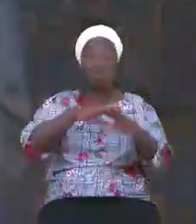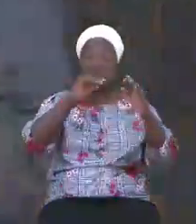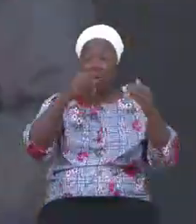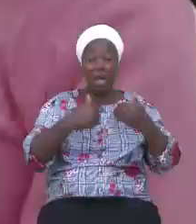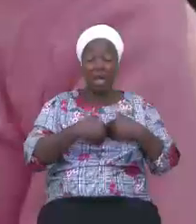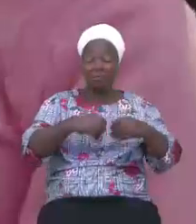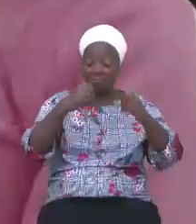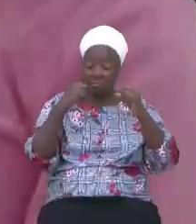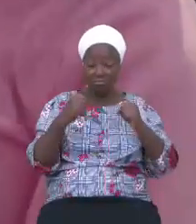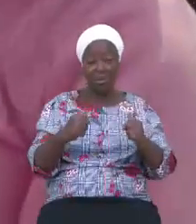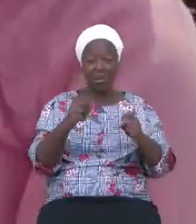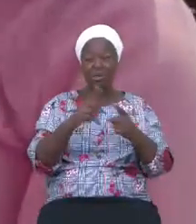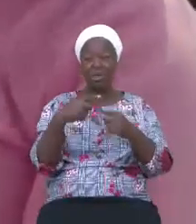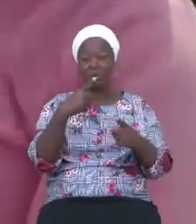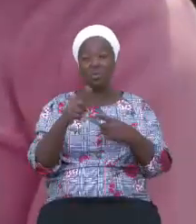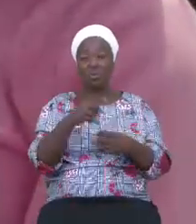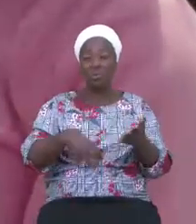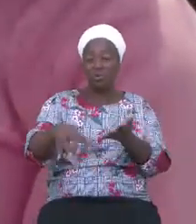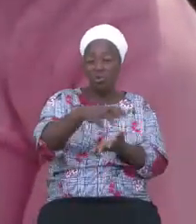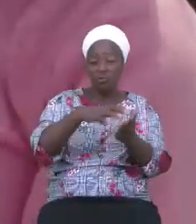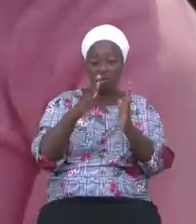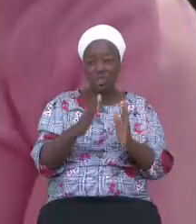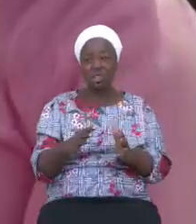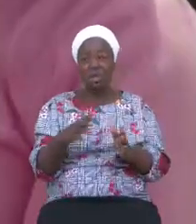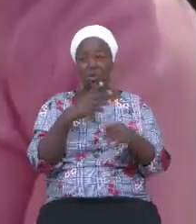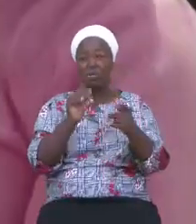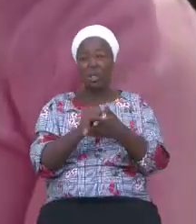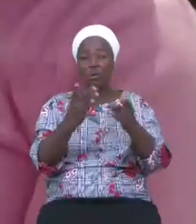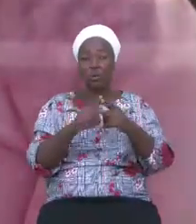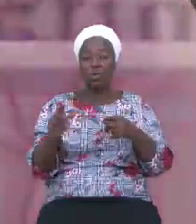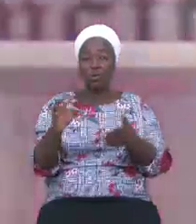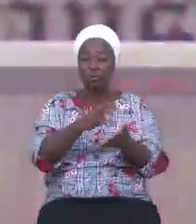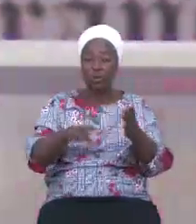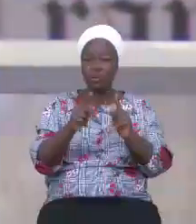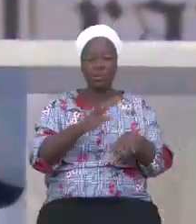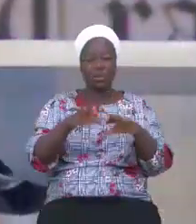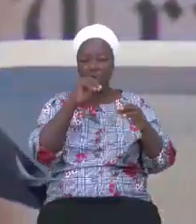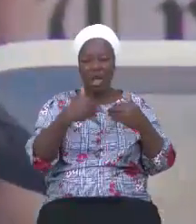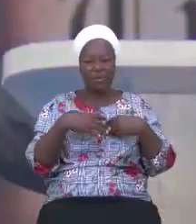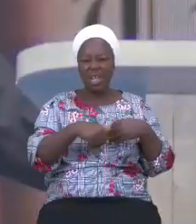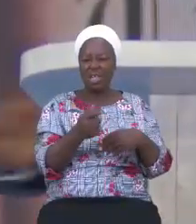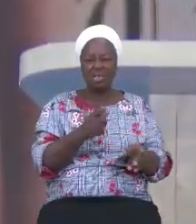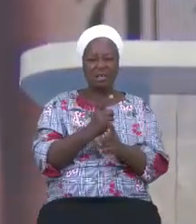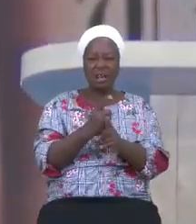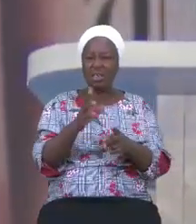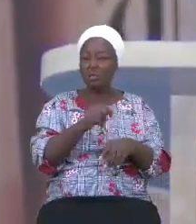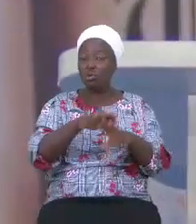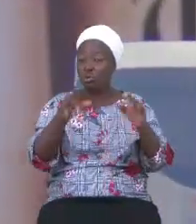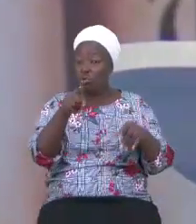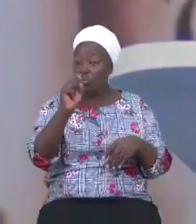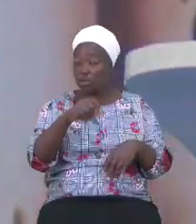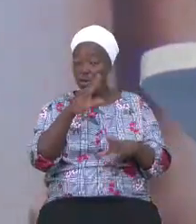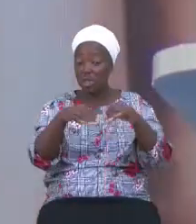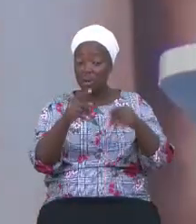you. Confucianists, those who come to confuse people, they don't have any right. And you should not give them the right. You should